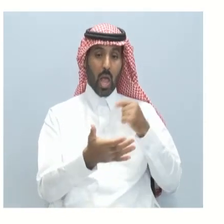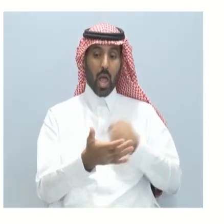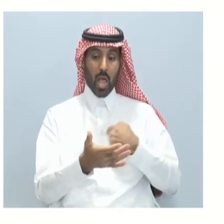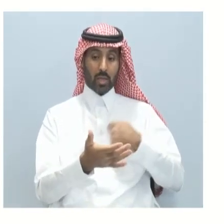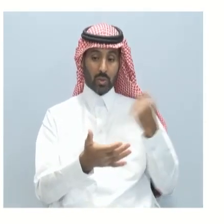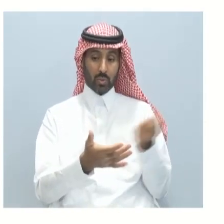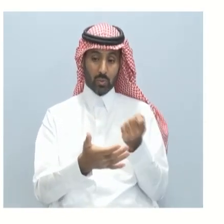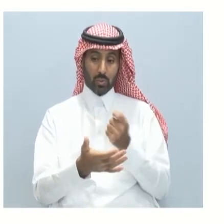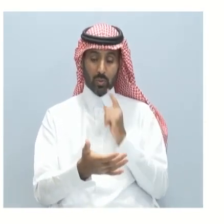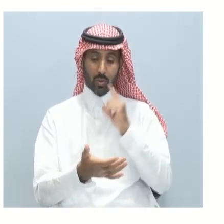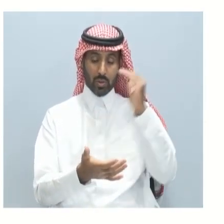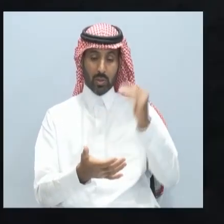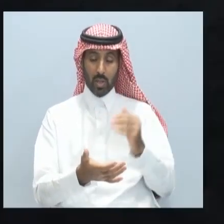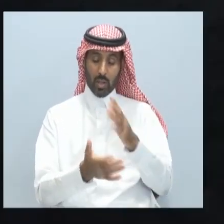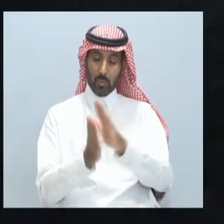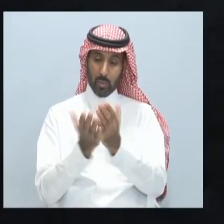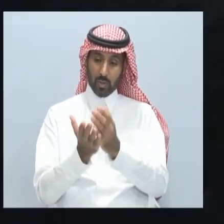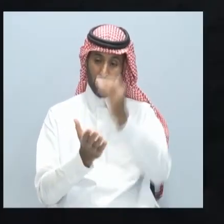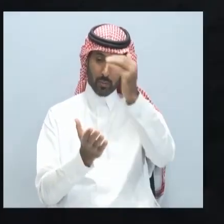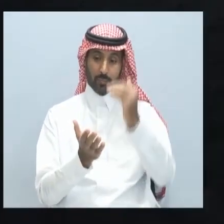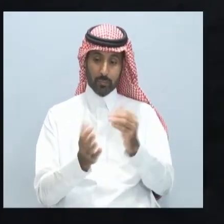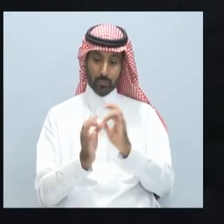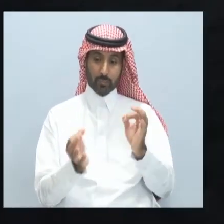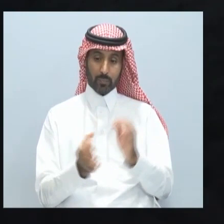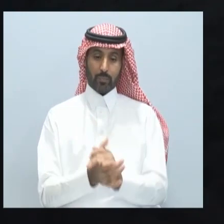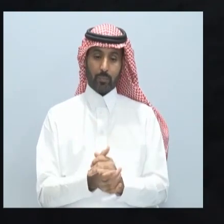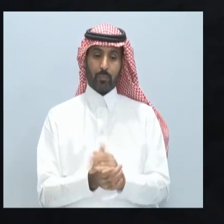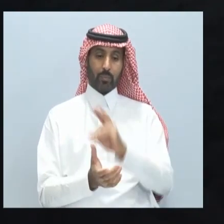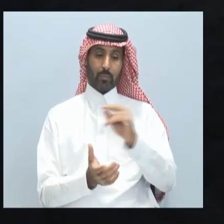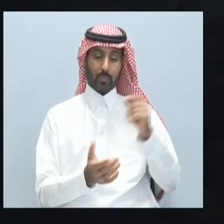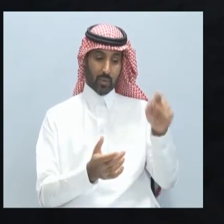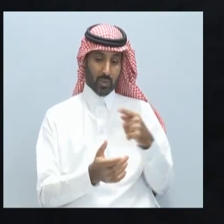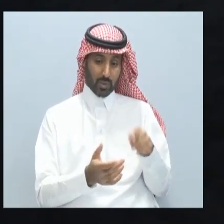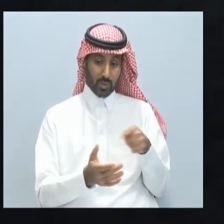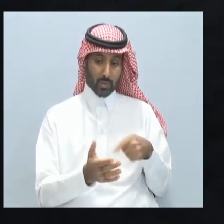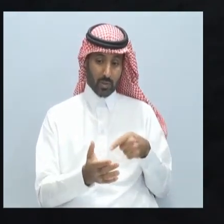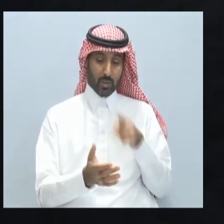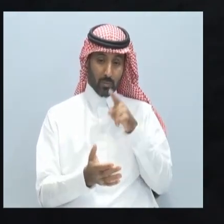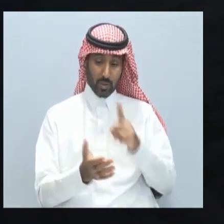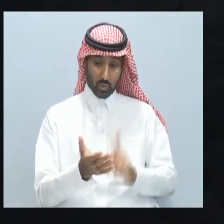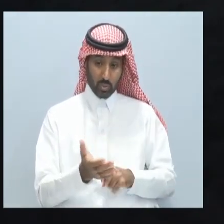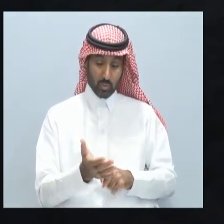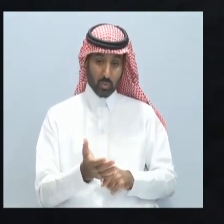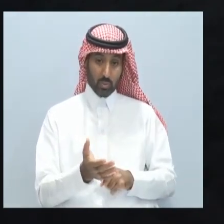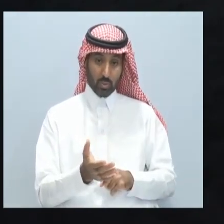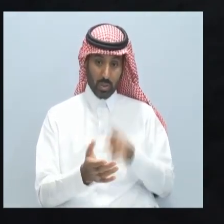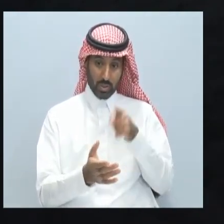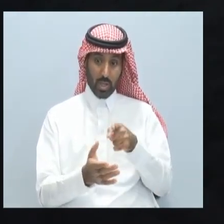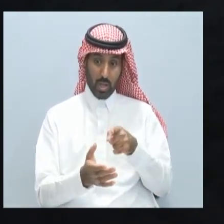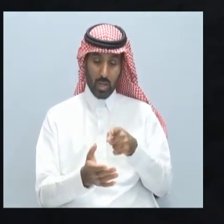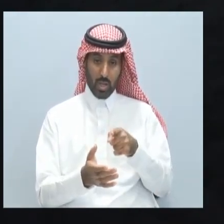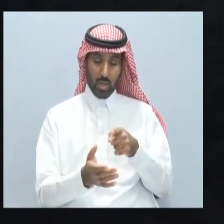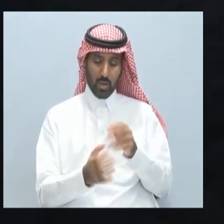the details that we have in the book in a complete table, just like a checklist. to make sure at the very end, did I use